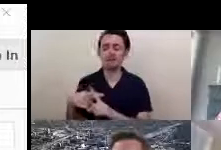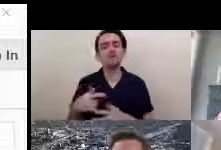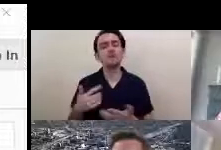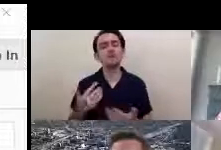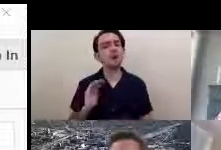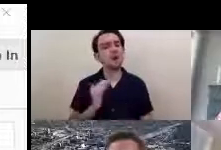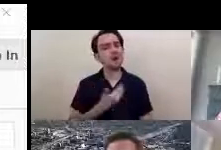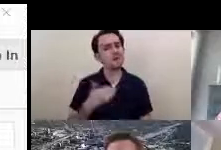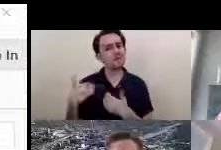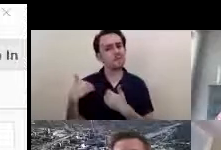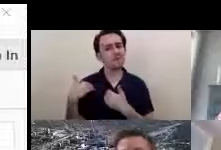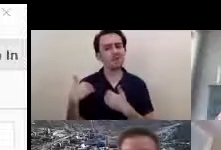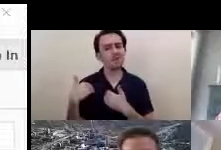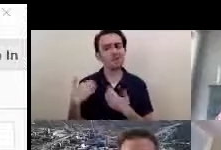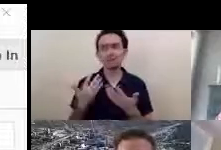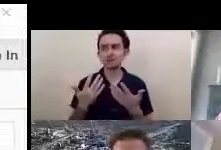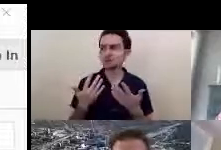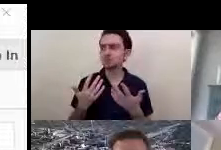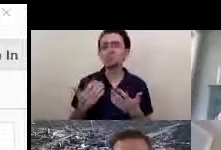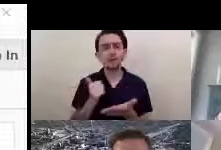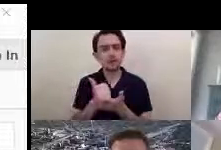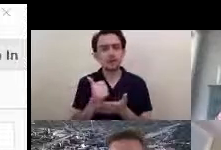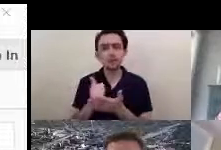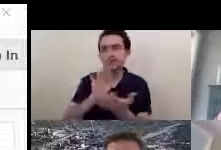naysayers understand that this is much bigger